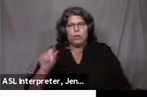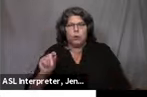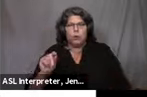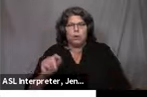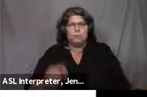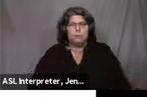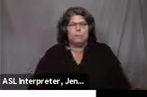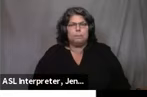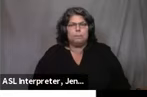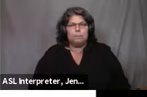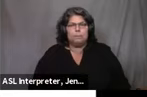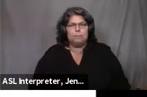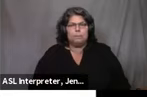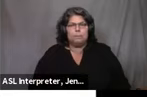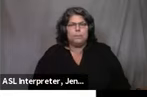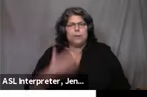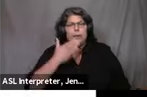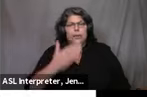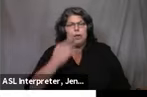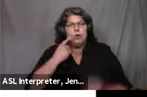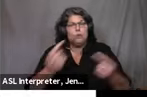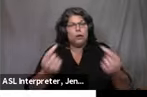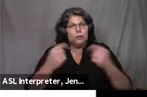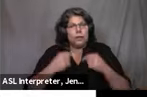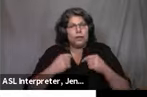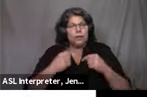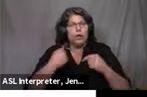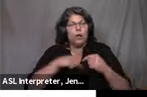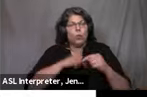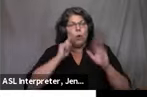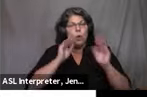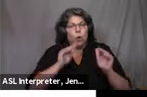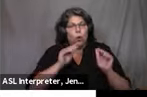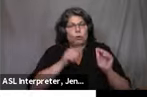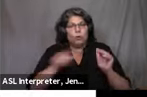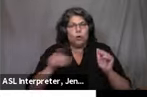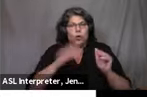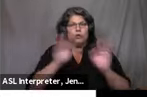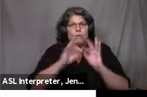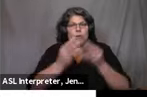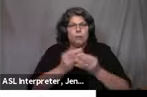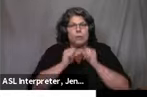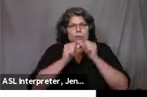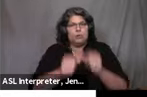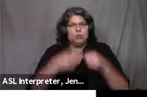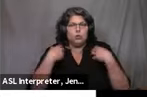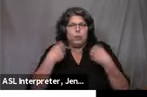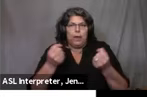Thank you for attending, and we hope you and your families stay healthy.